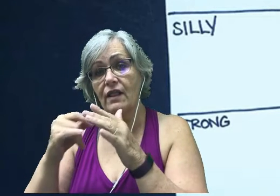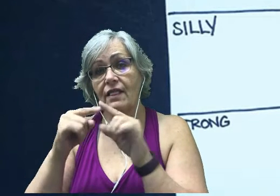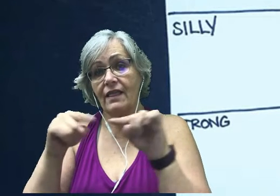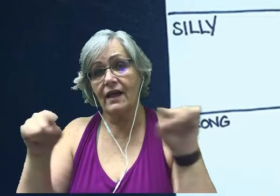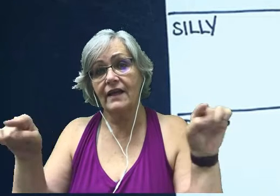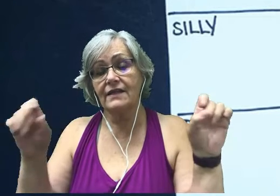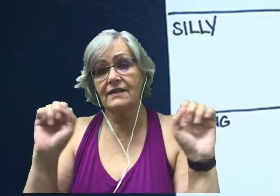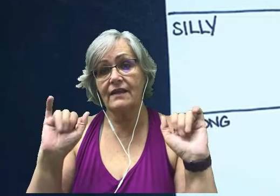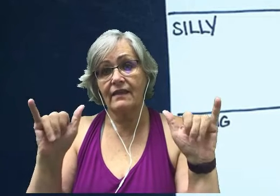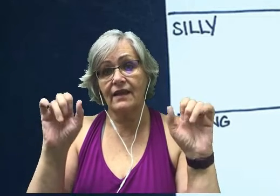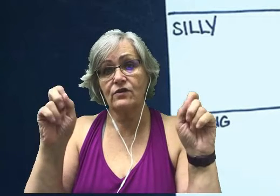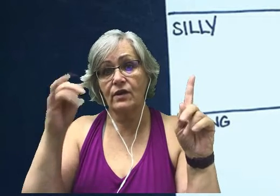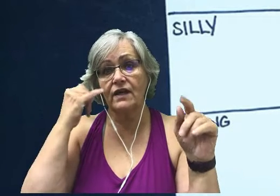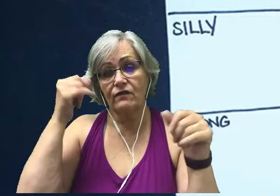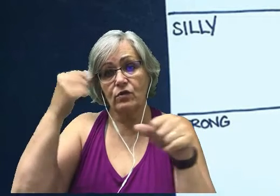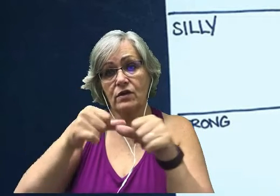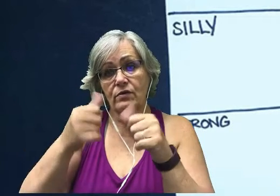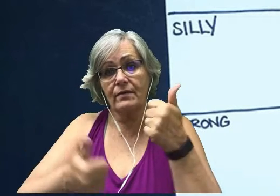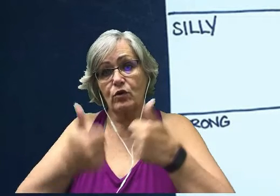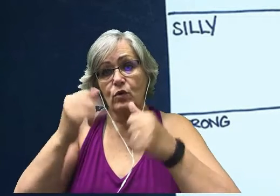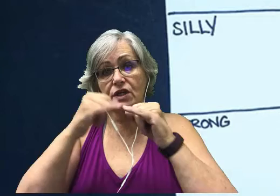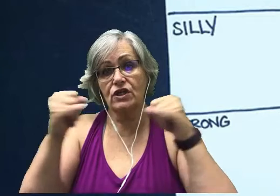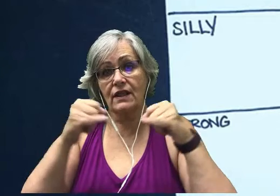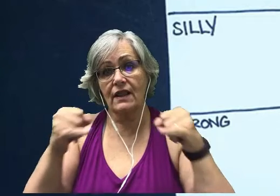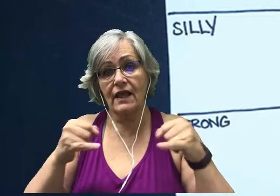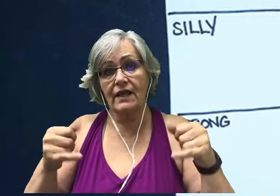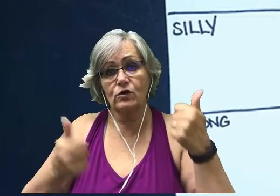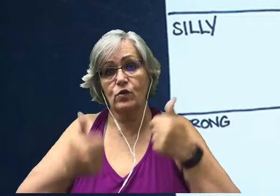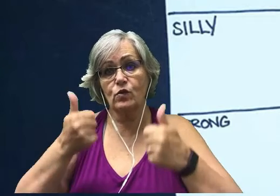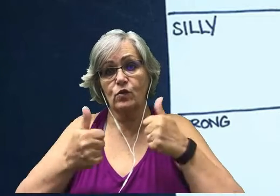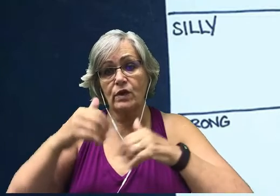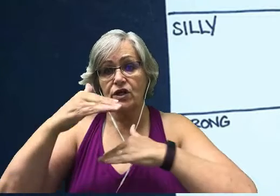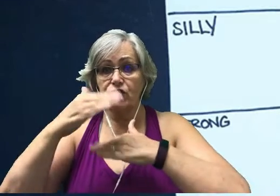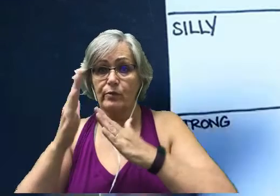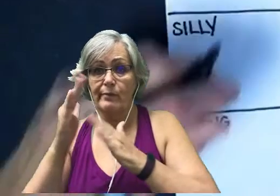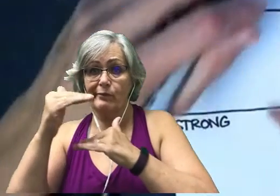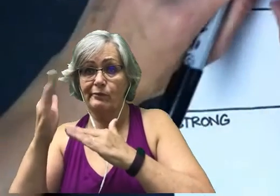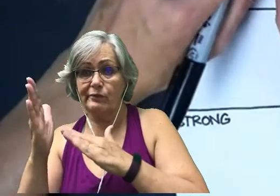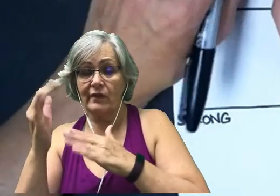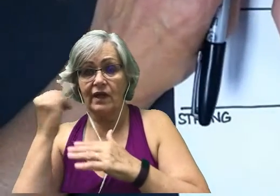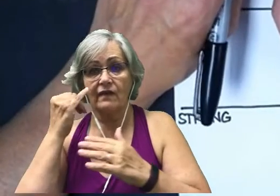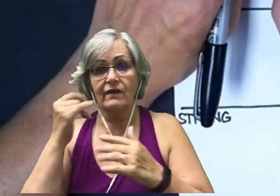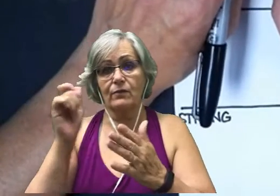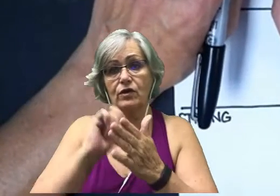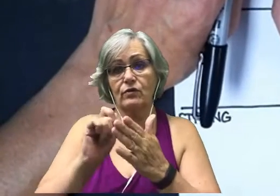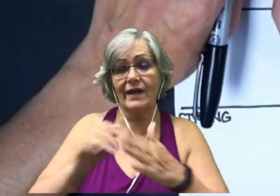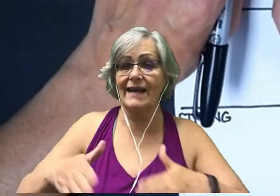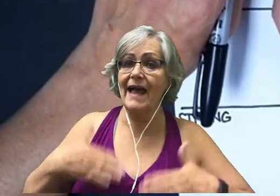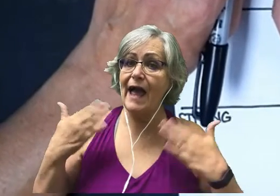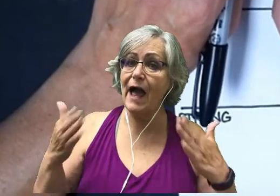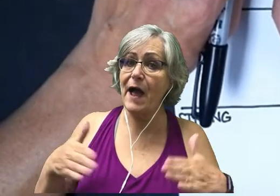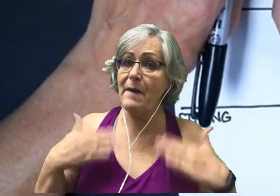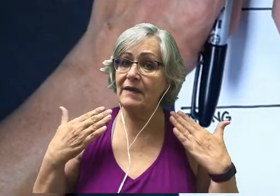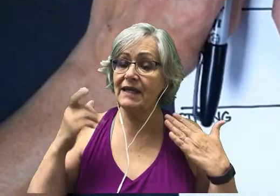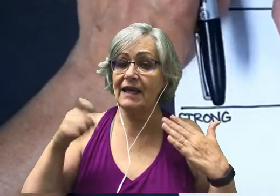just draw the lines, that's okay too, if you can try and remember which lines were in which rectangles. So if I'm going to be